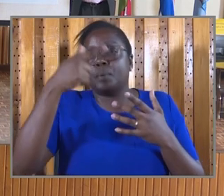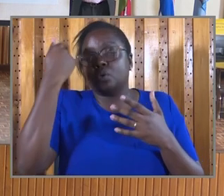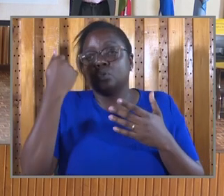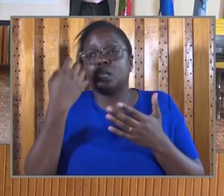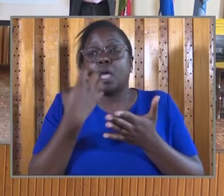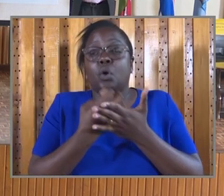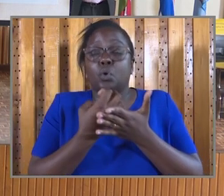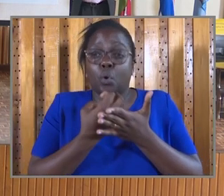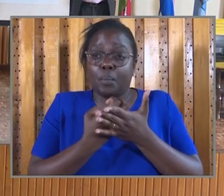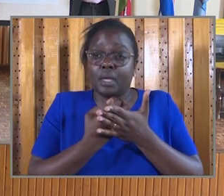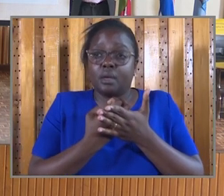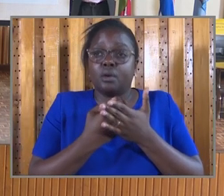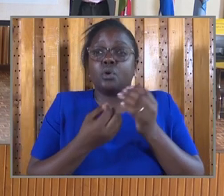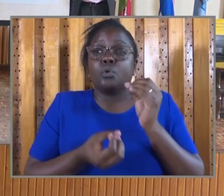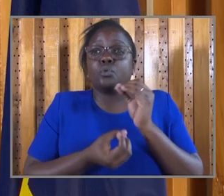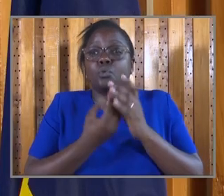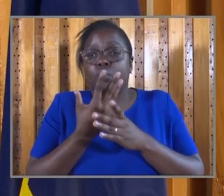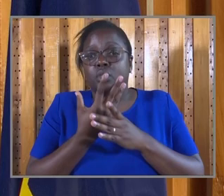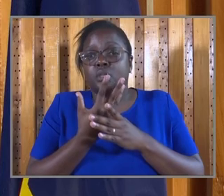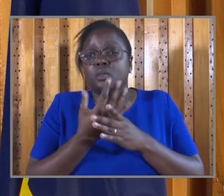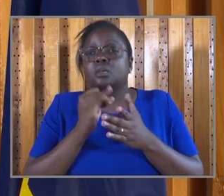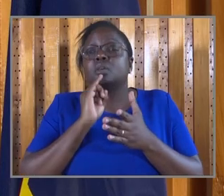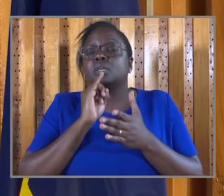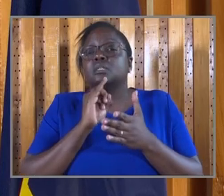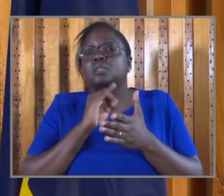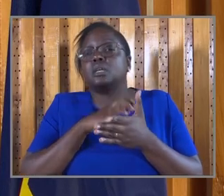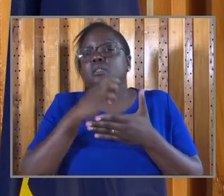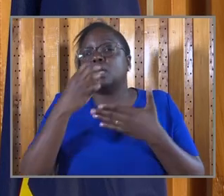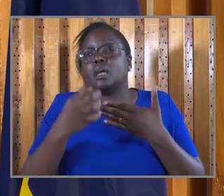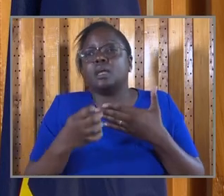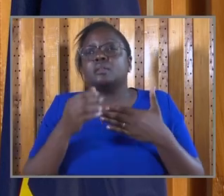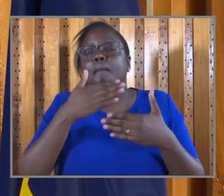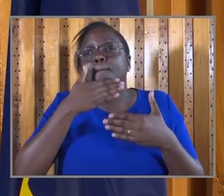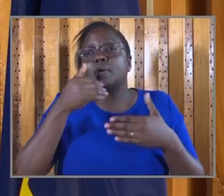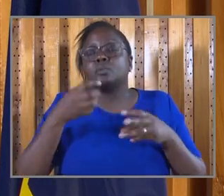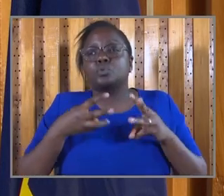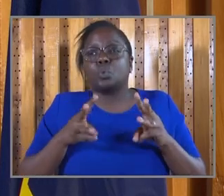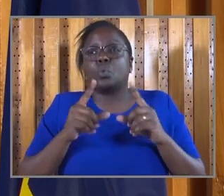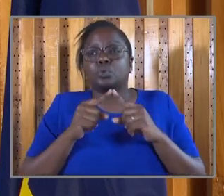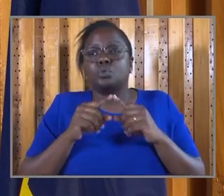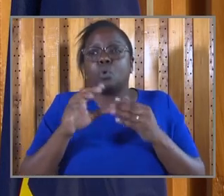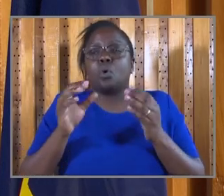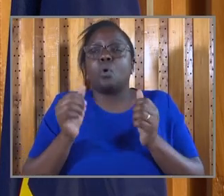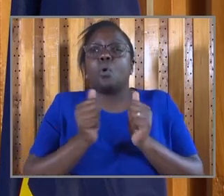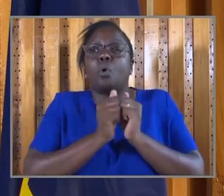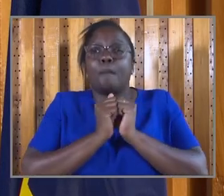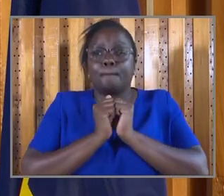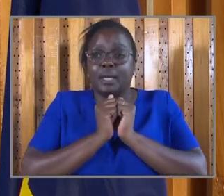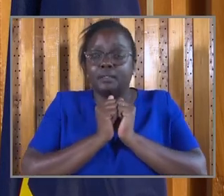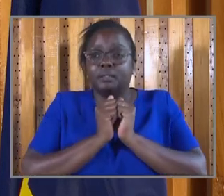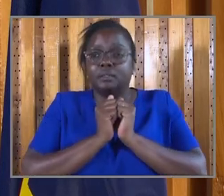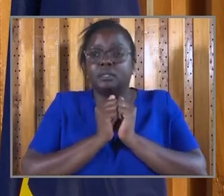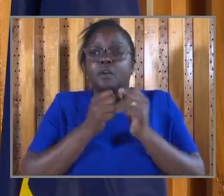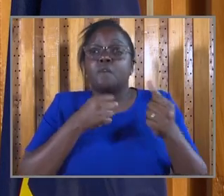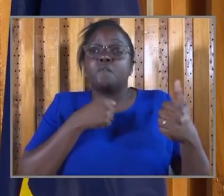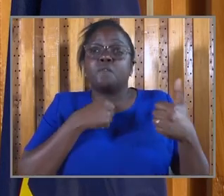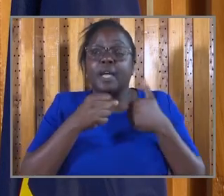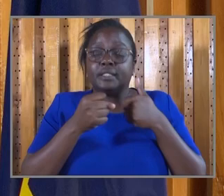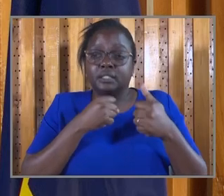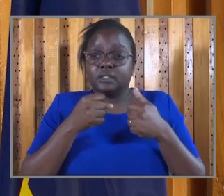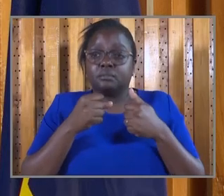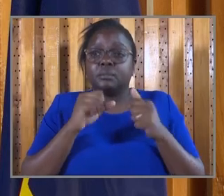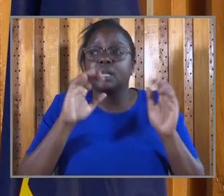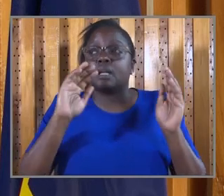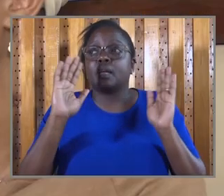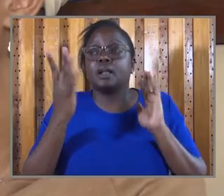economic growth, sustainable economic growth, is in the end the best way to combine fighting climate change and making